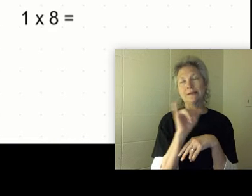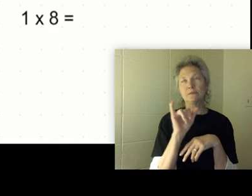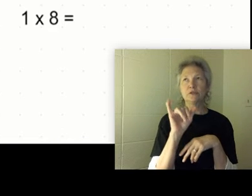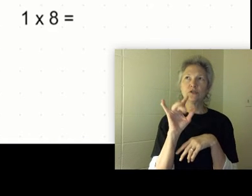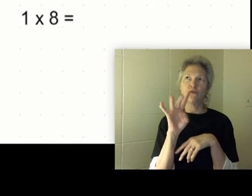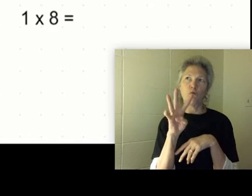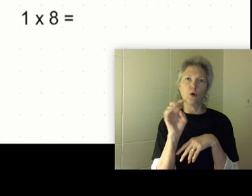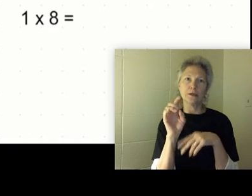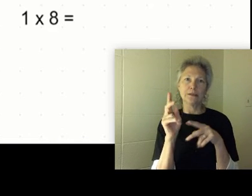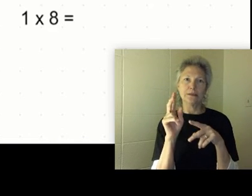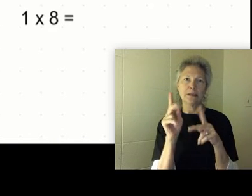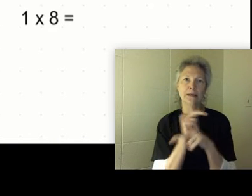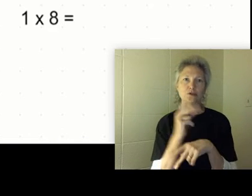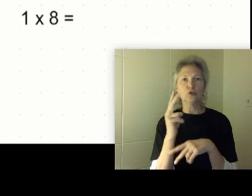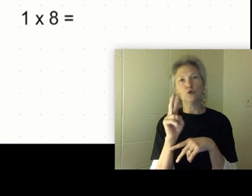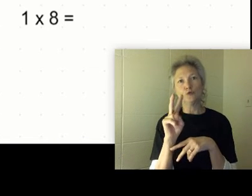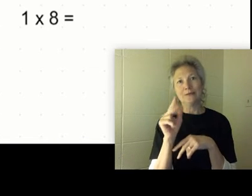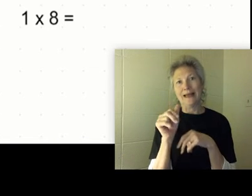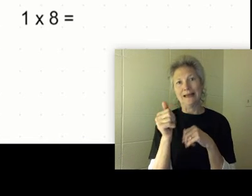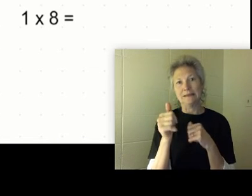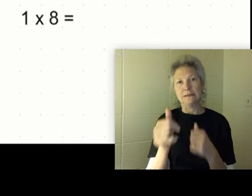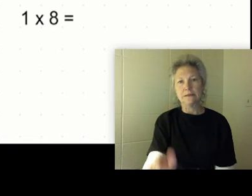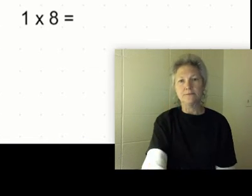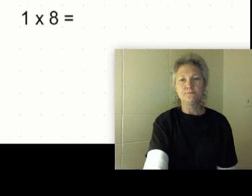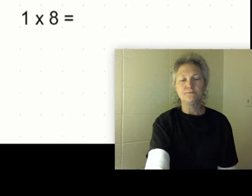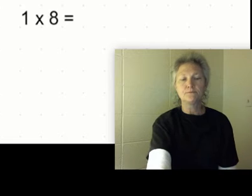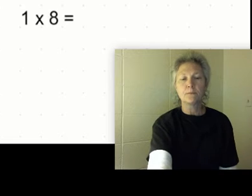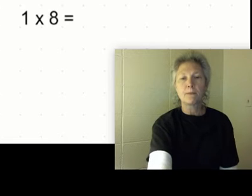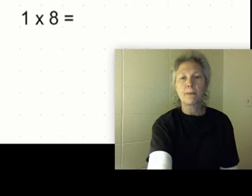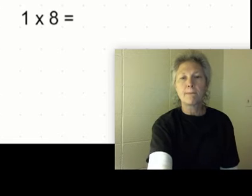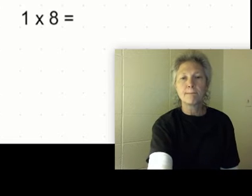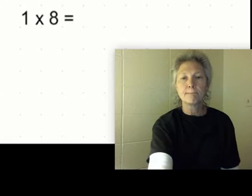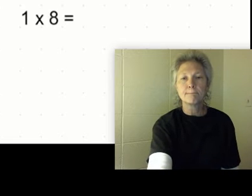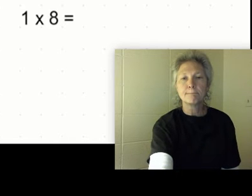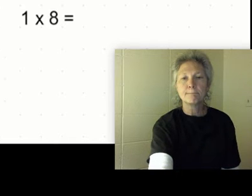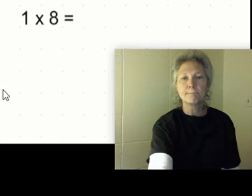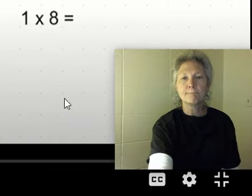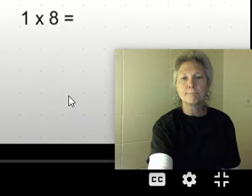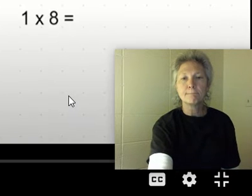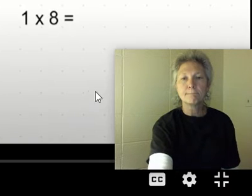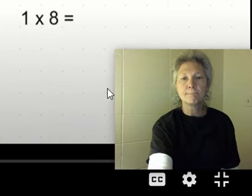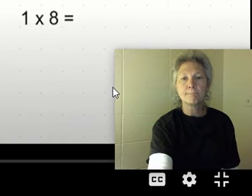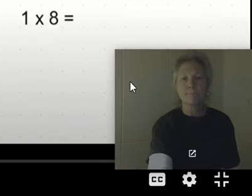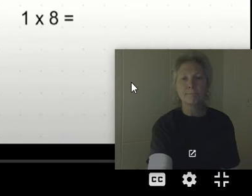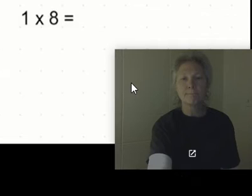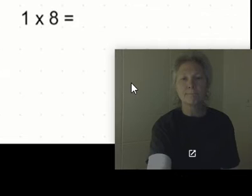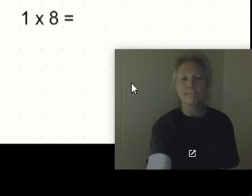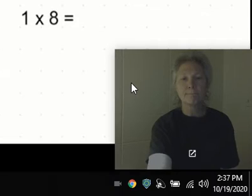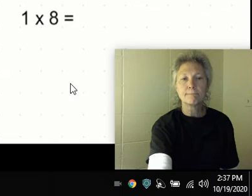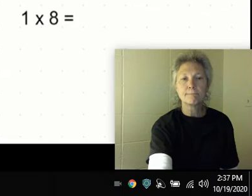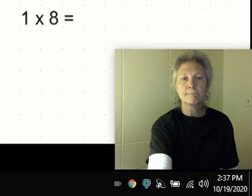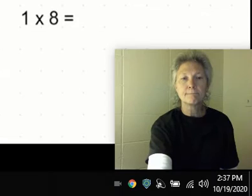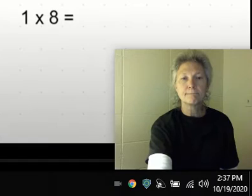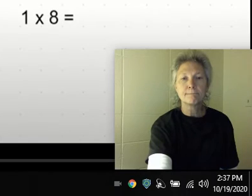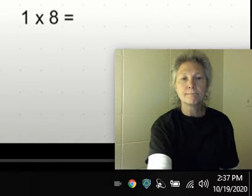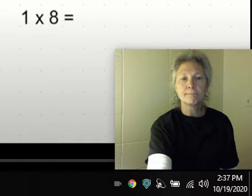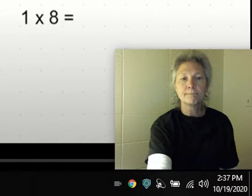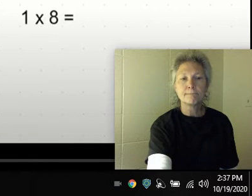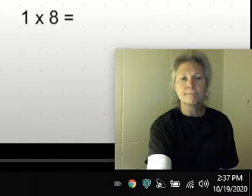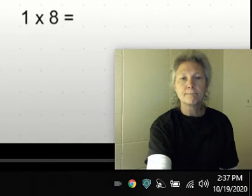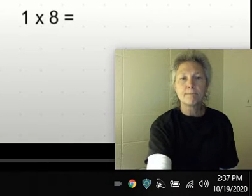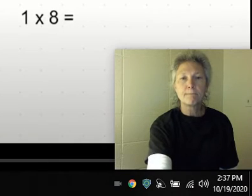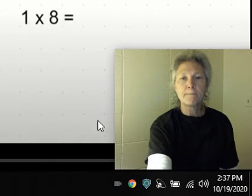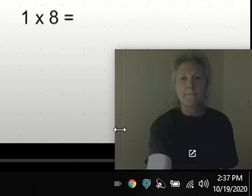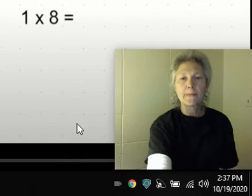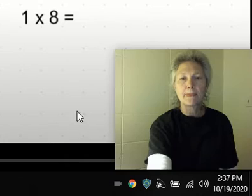40 times 2 tens, which would be 80 tens or 800. I'm going to actually write that in blue over here so